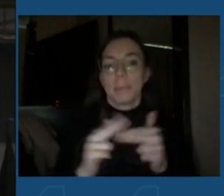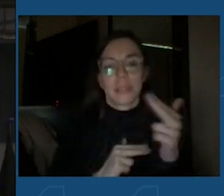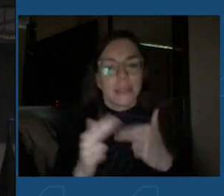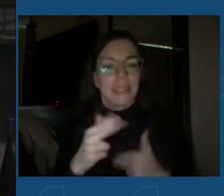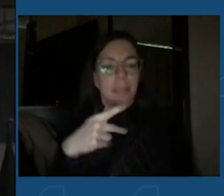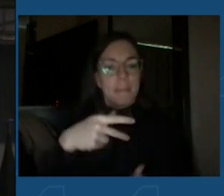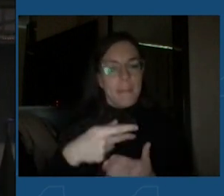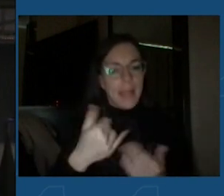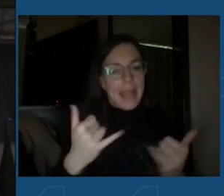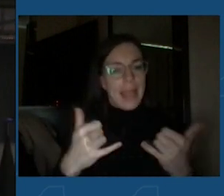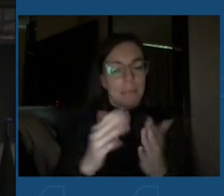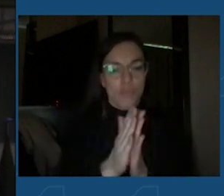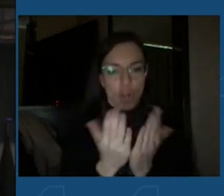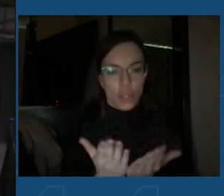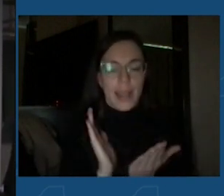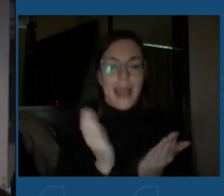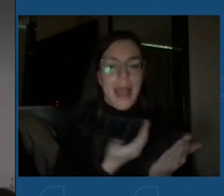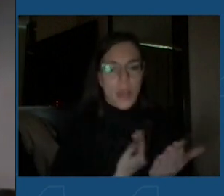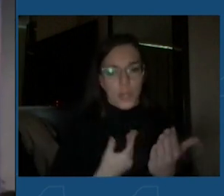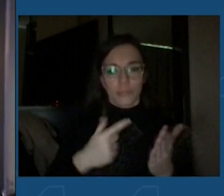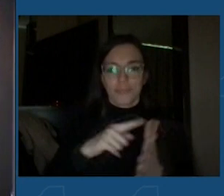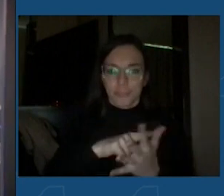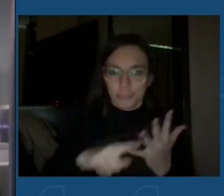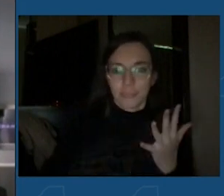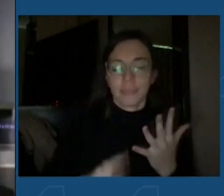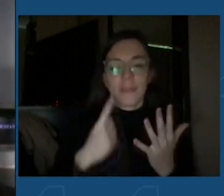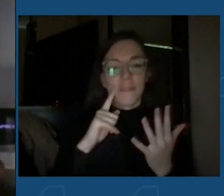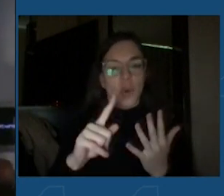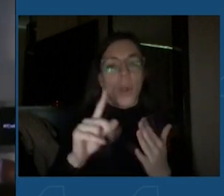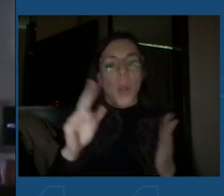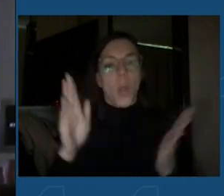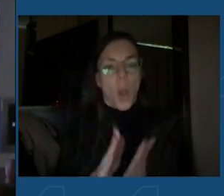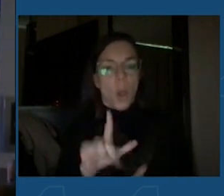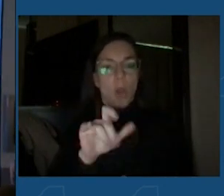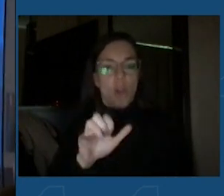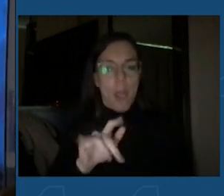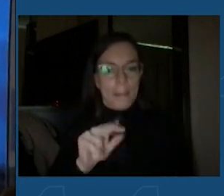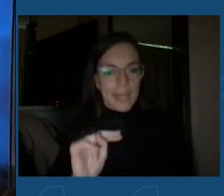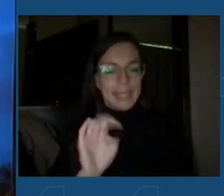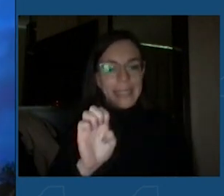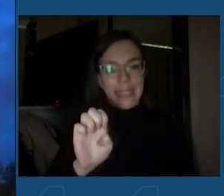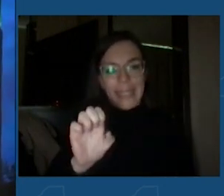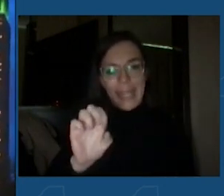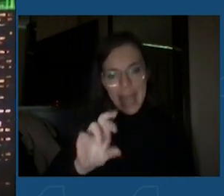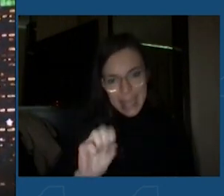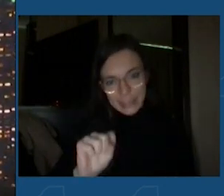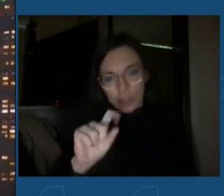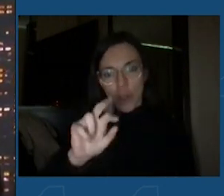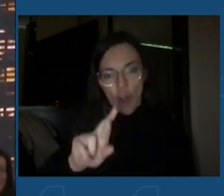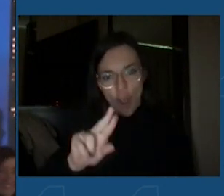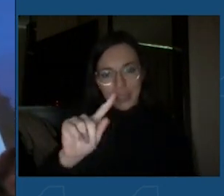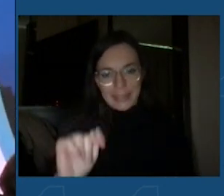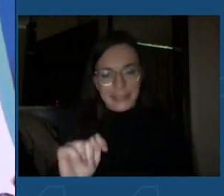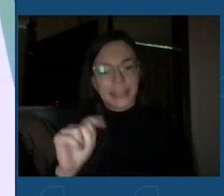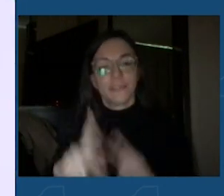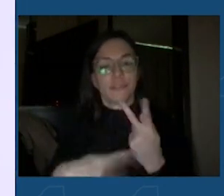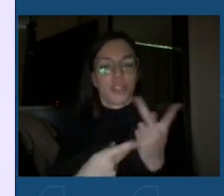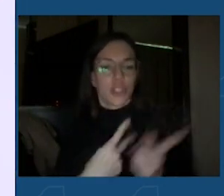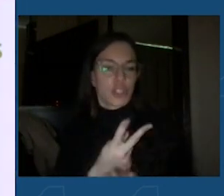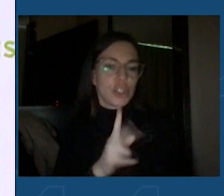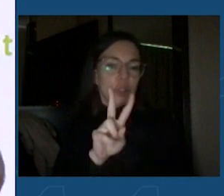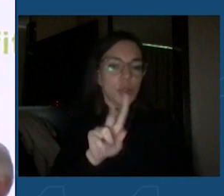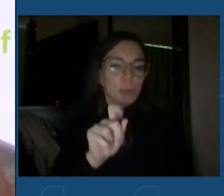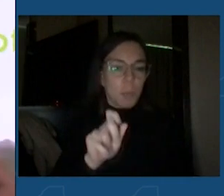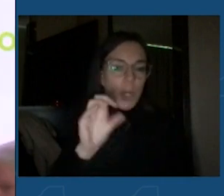retrofits, or as we refer to it around here, ESRT version 2.0. What is the